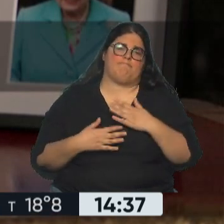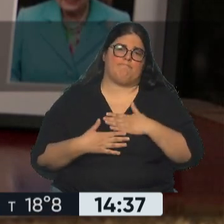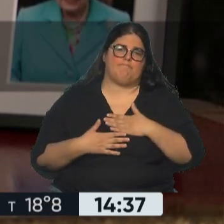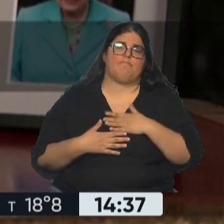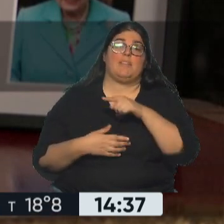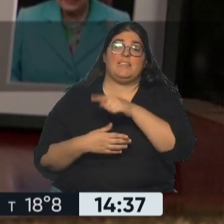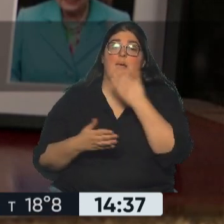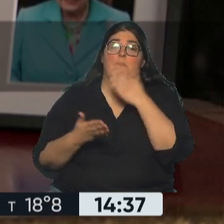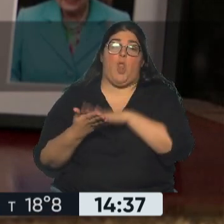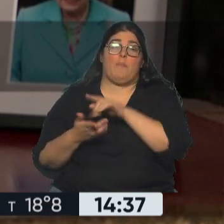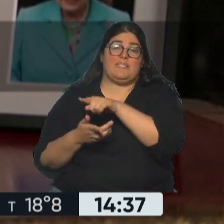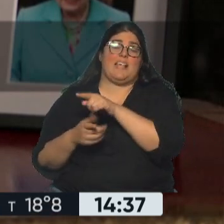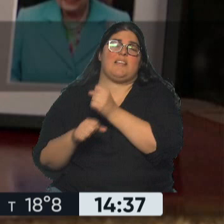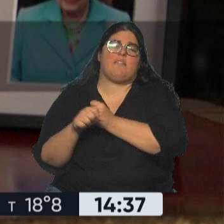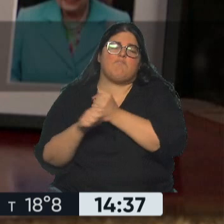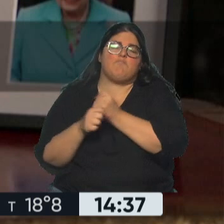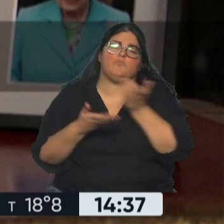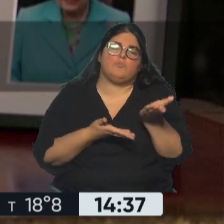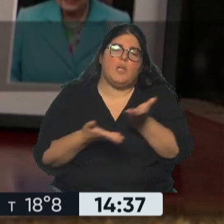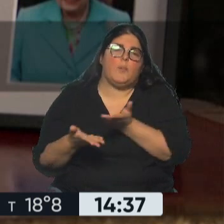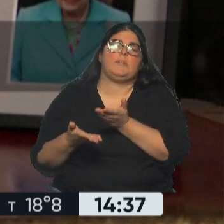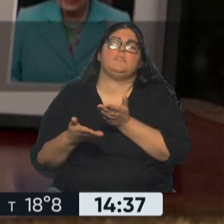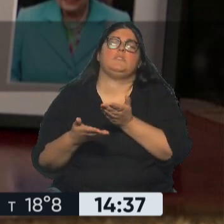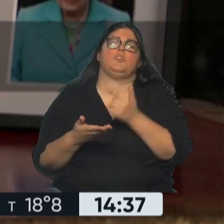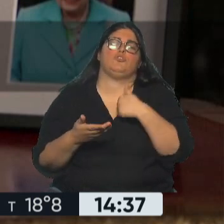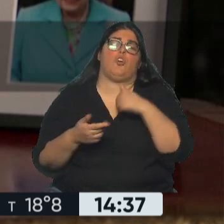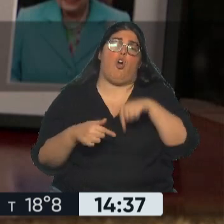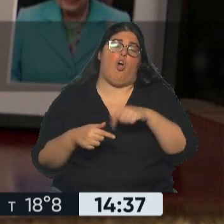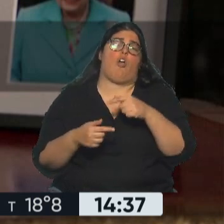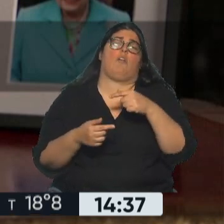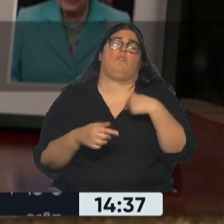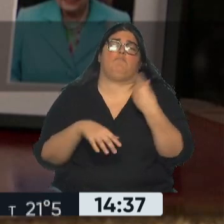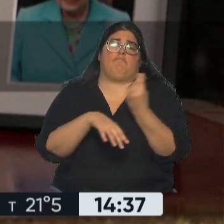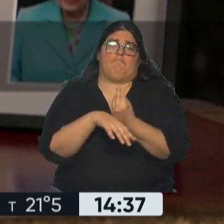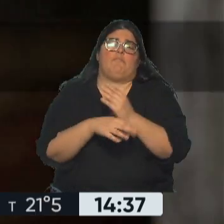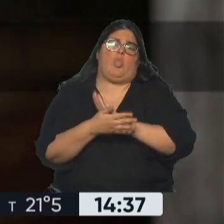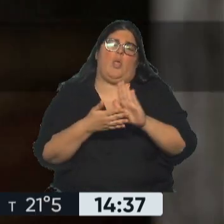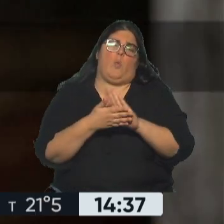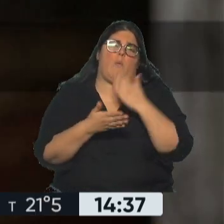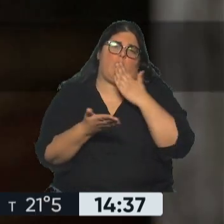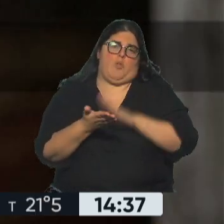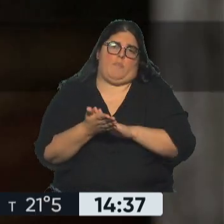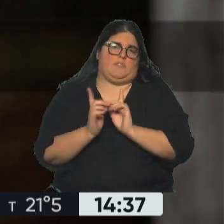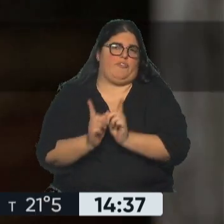That promise of lifelong service I renew to you all today.